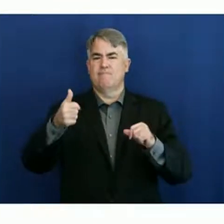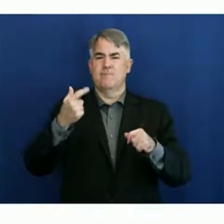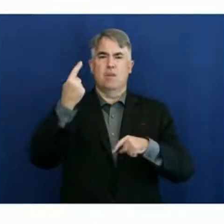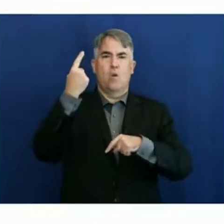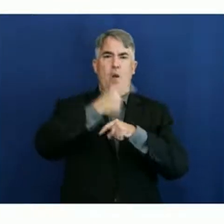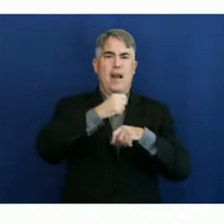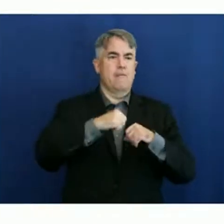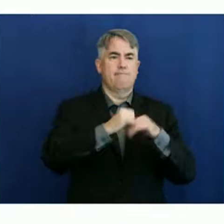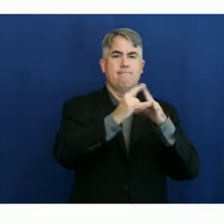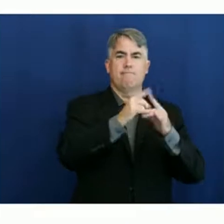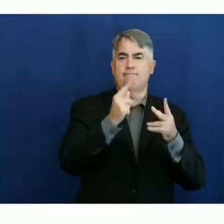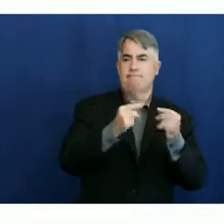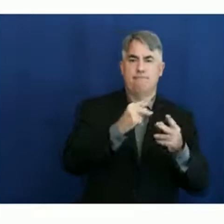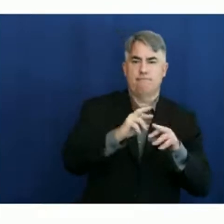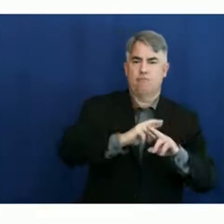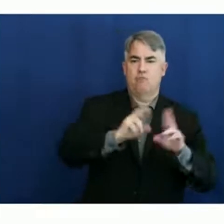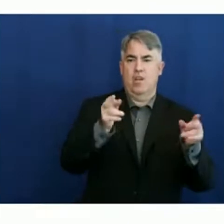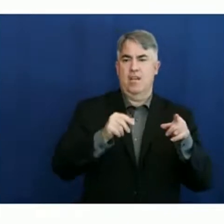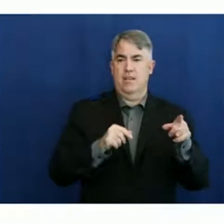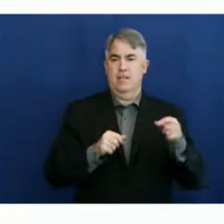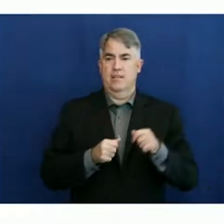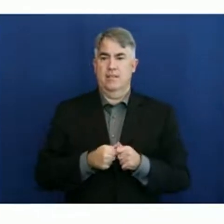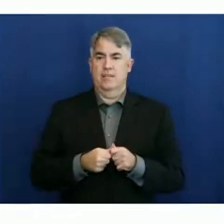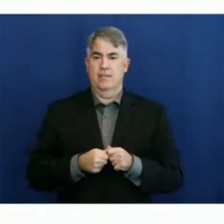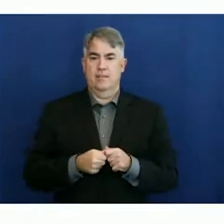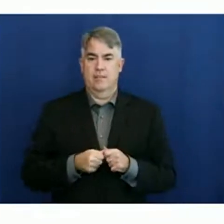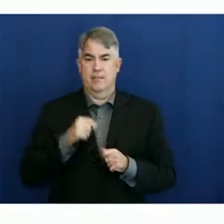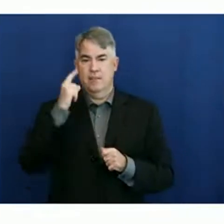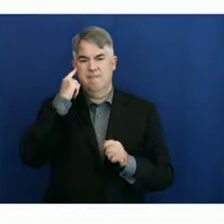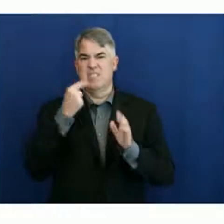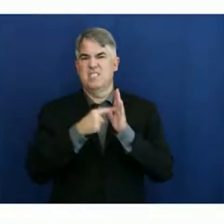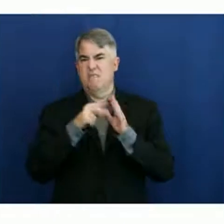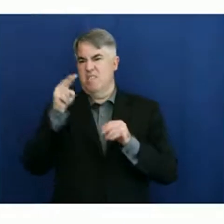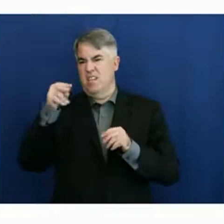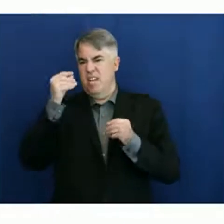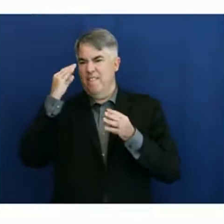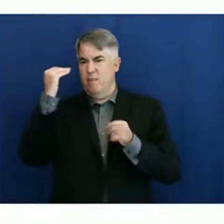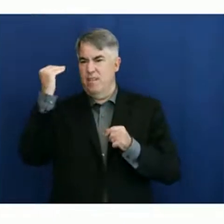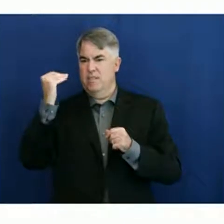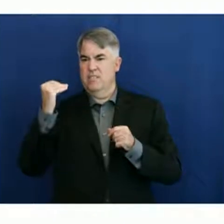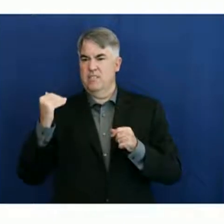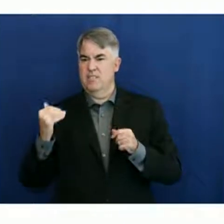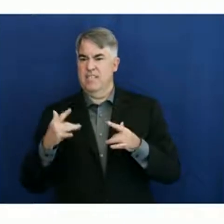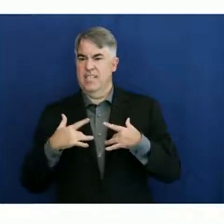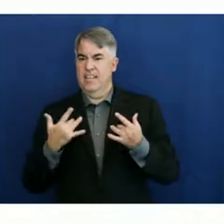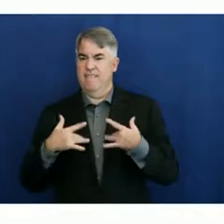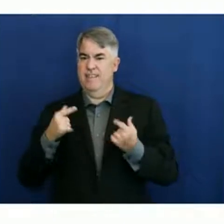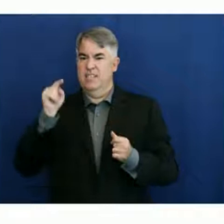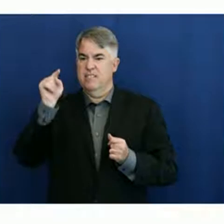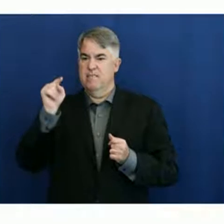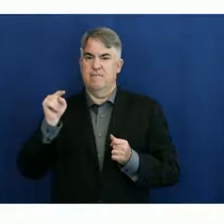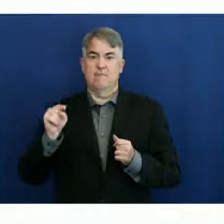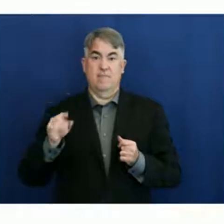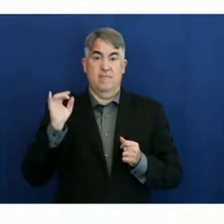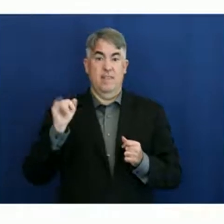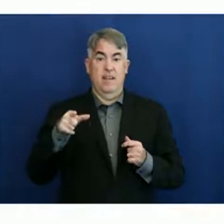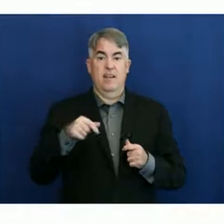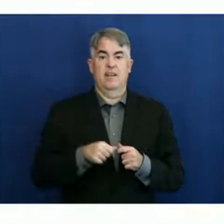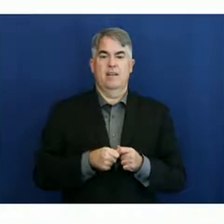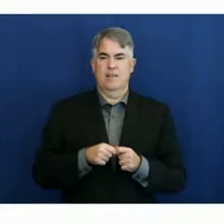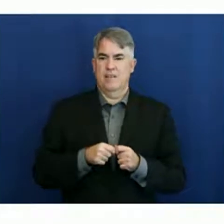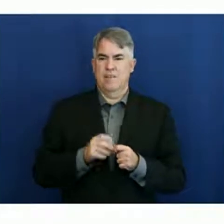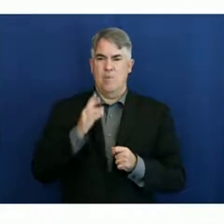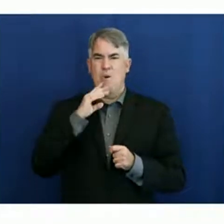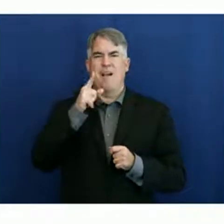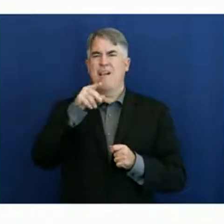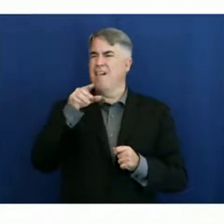here will show us a few of those that are upcoming. And again, these will all be updated on our website. We're going to be adding, I think, considerably more of